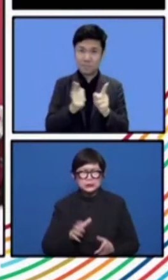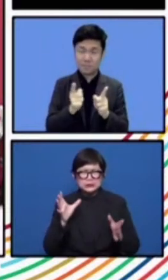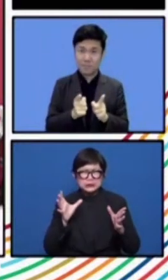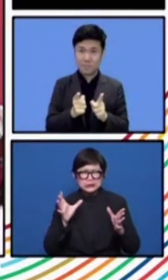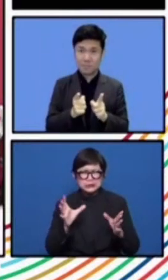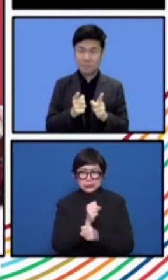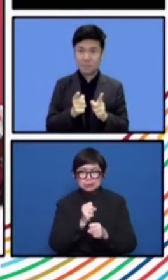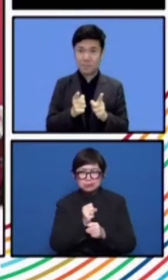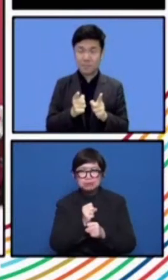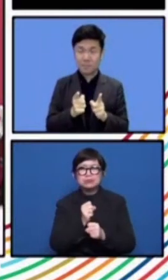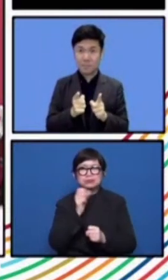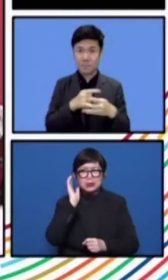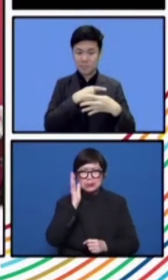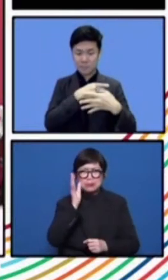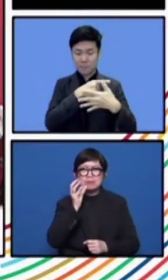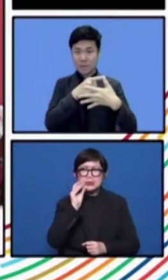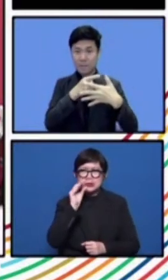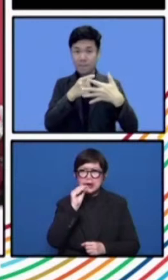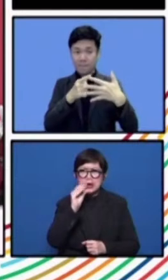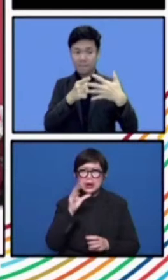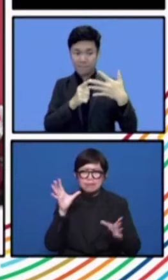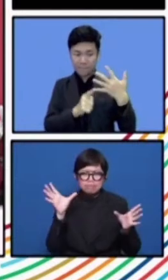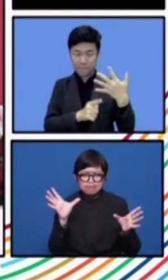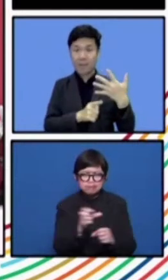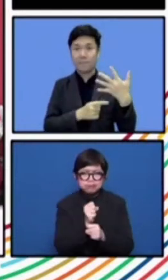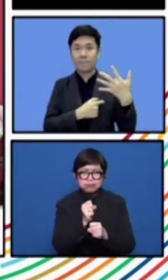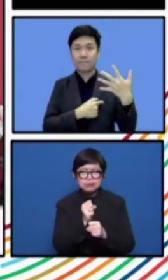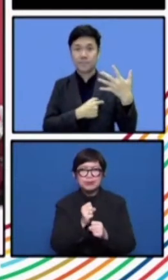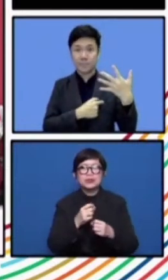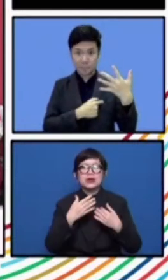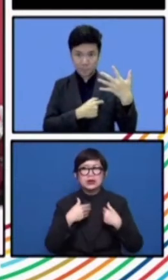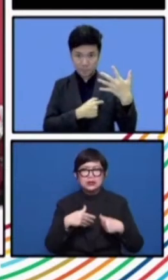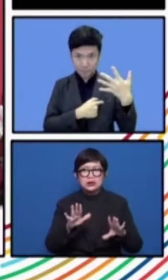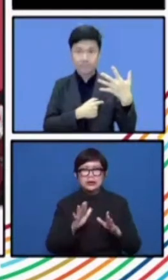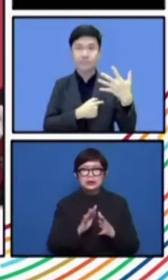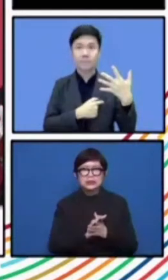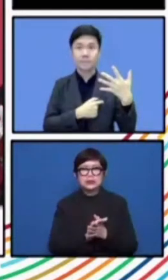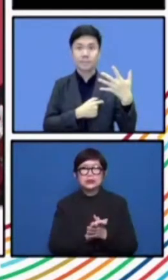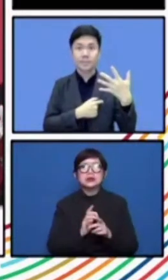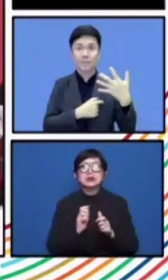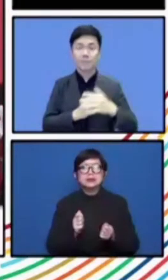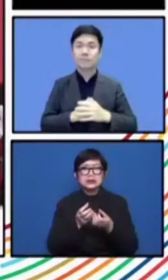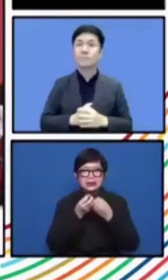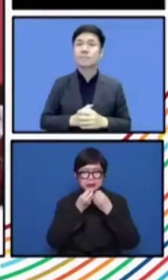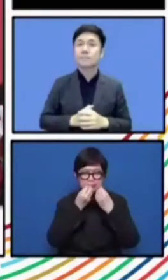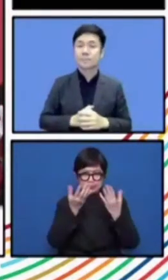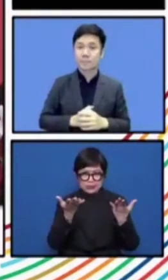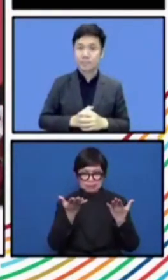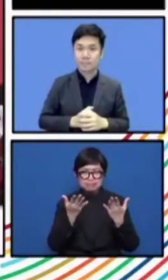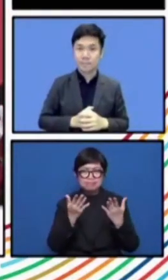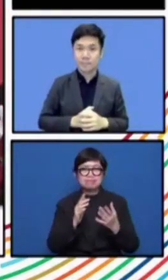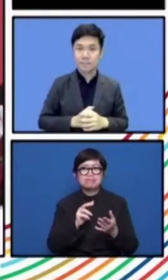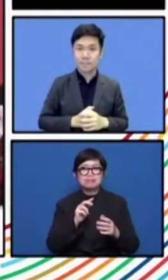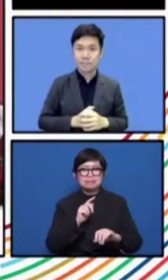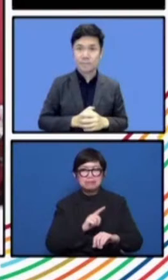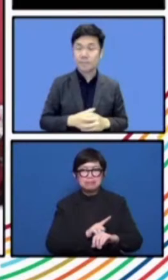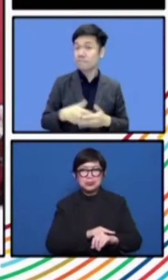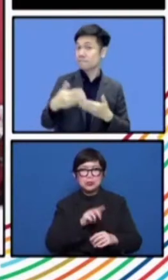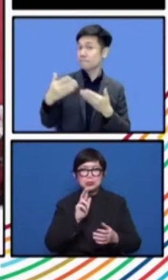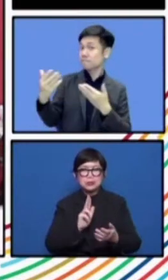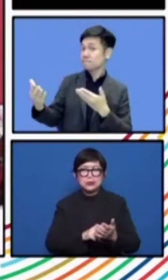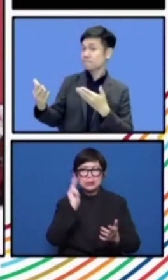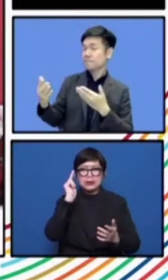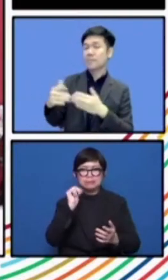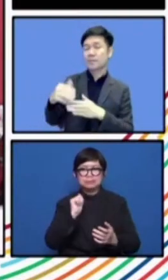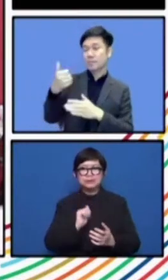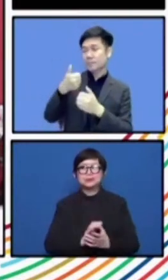all the speakers presenting we now move to the chairman of the subcommittee on excess Rehabilitation advisory